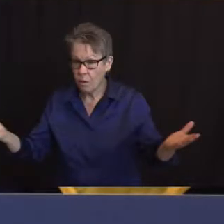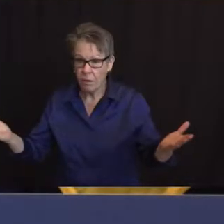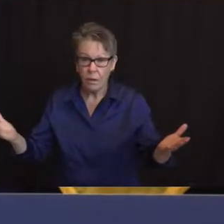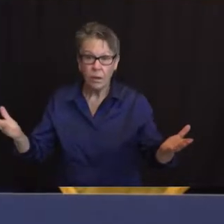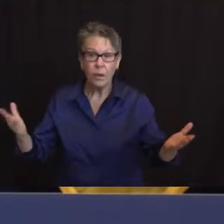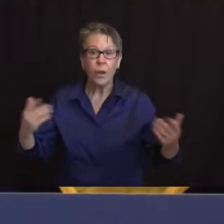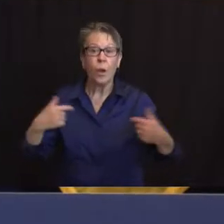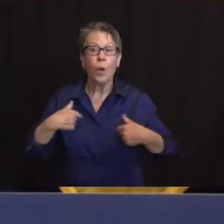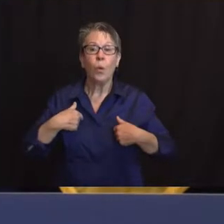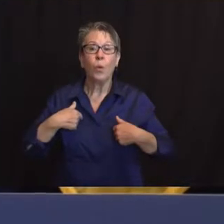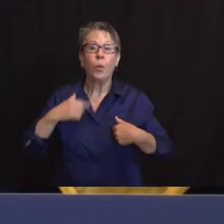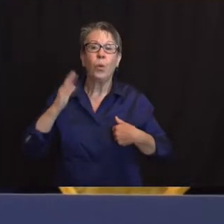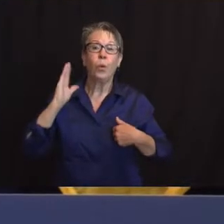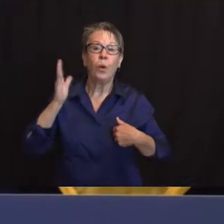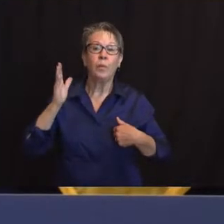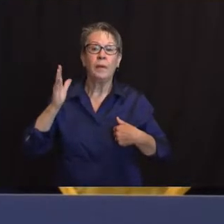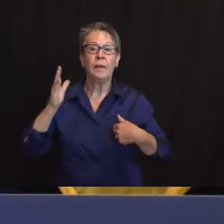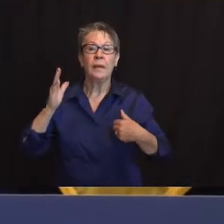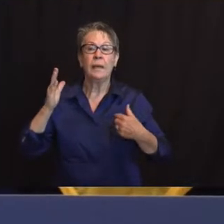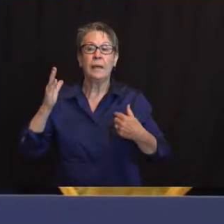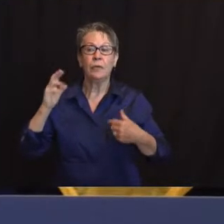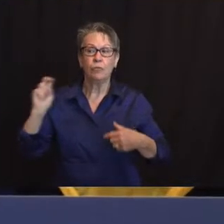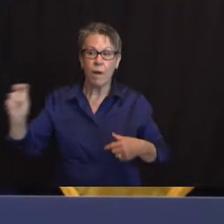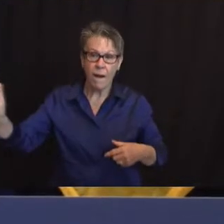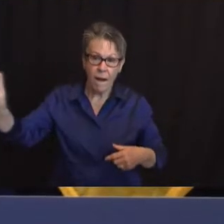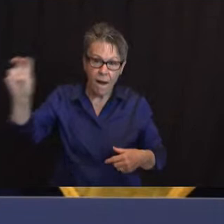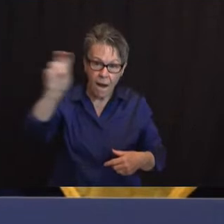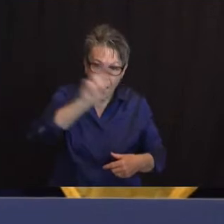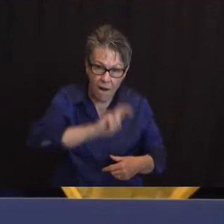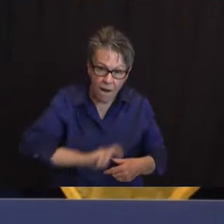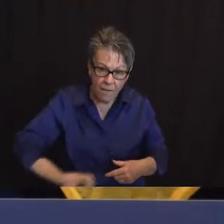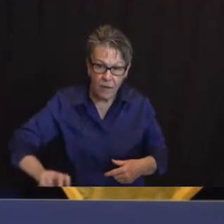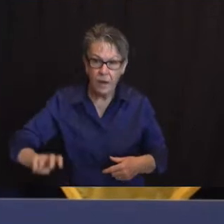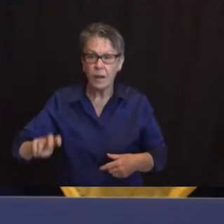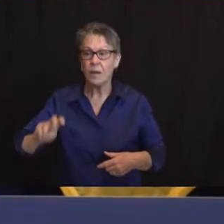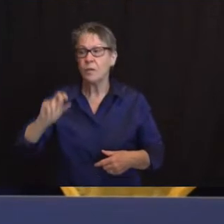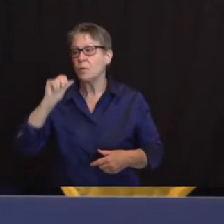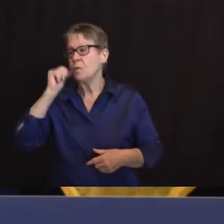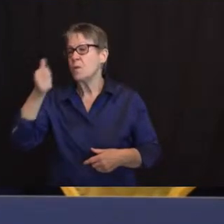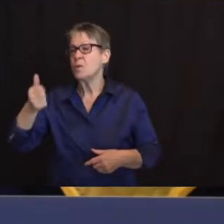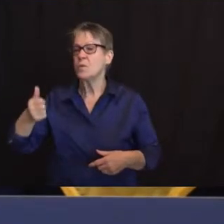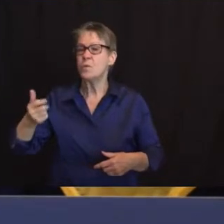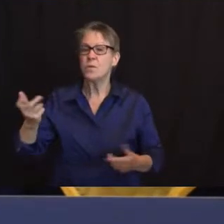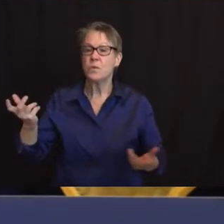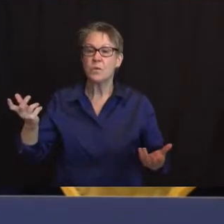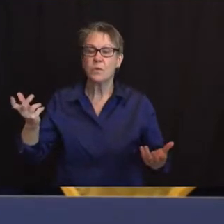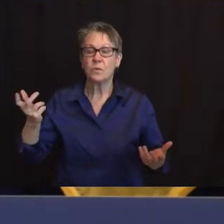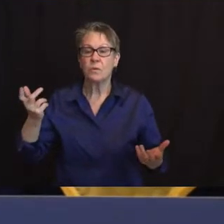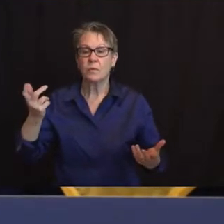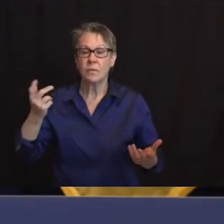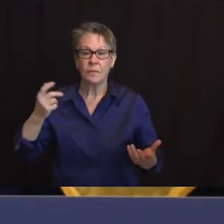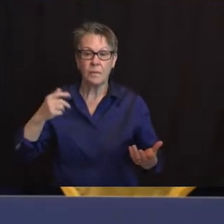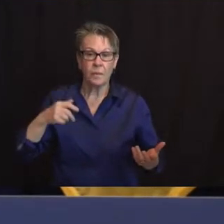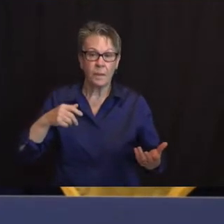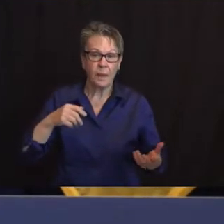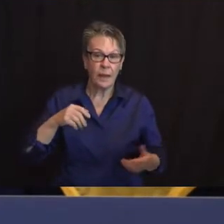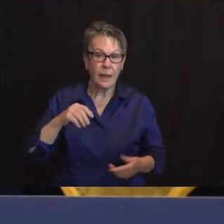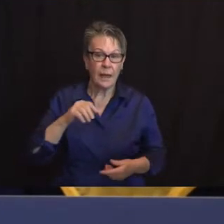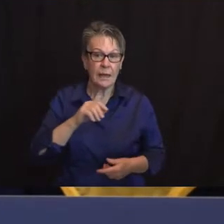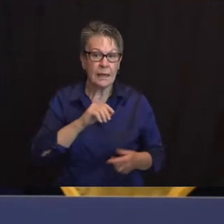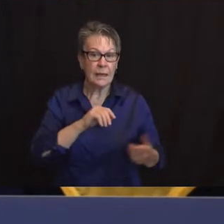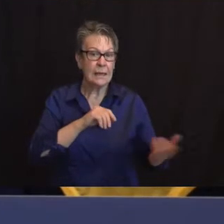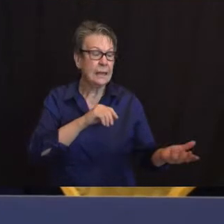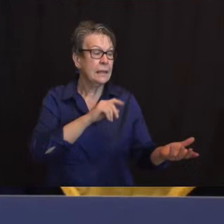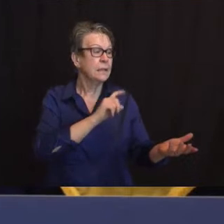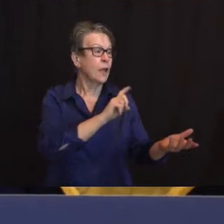road. Details to be determined, but I'll see you on the road tomorrow. Tina, again, great to have you back. Pat, likewise. NJ Trooper,